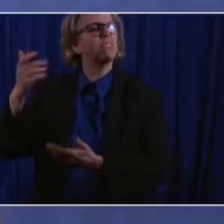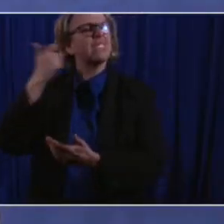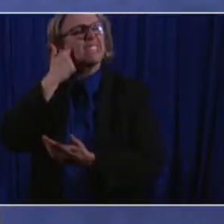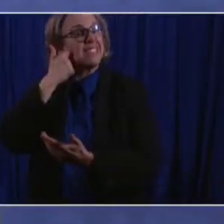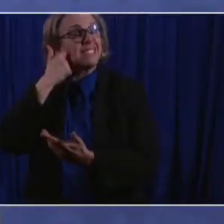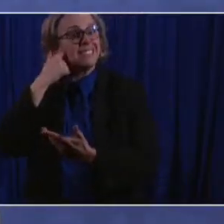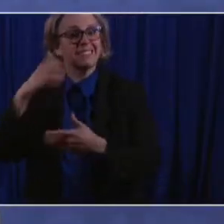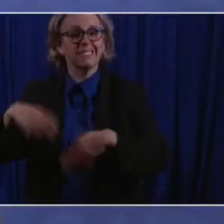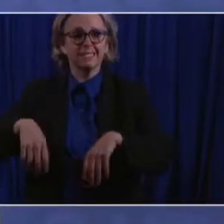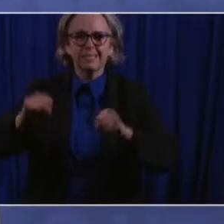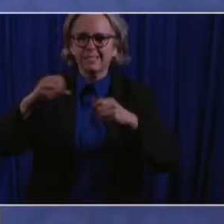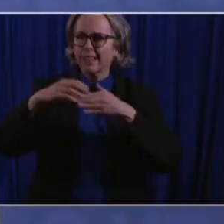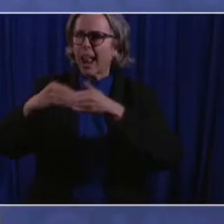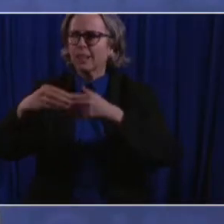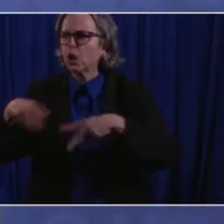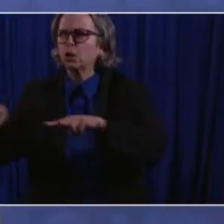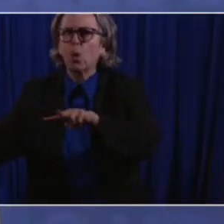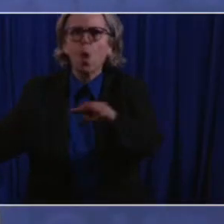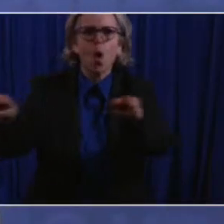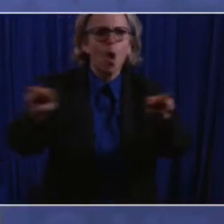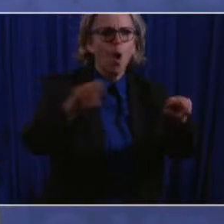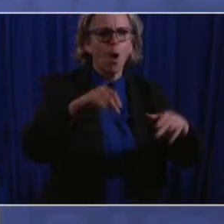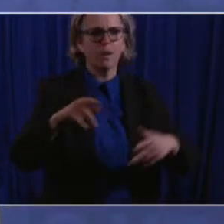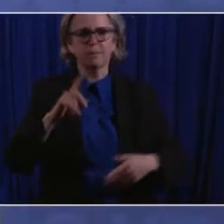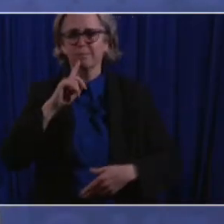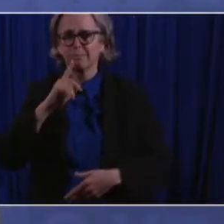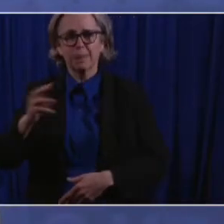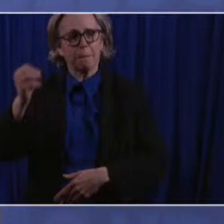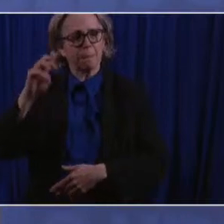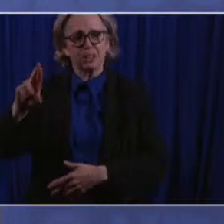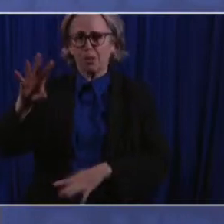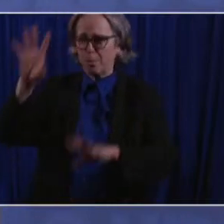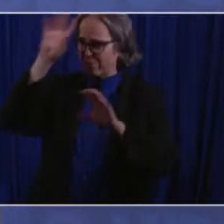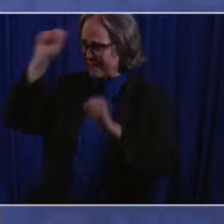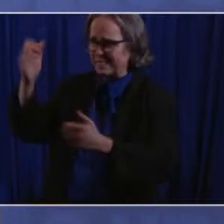you for having us here, and we've enjoyed our visit.